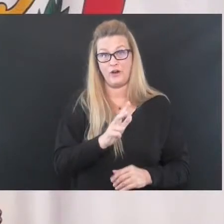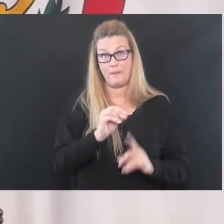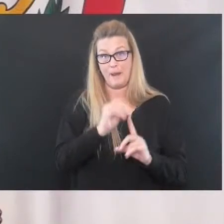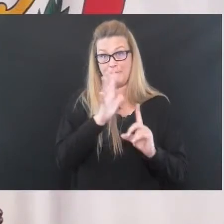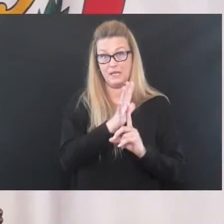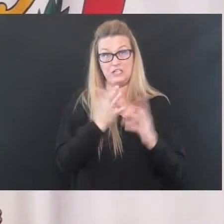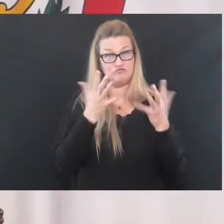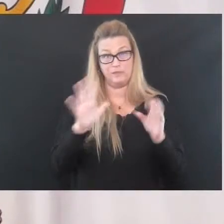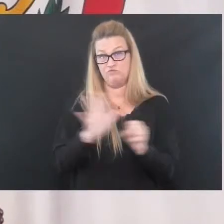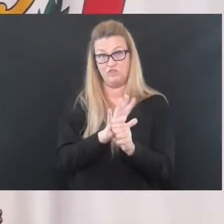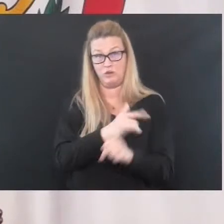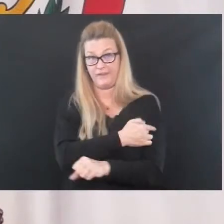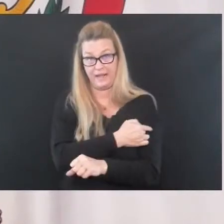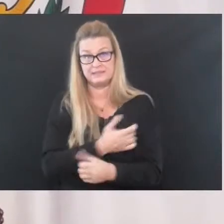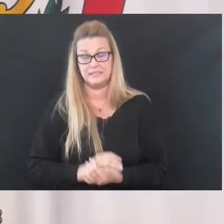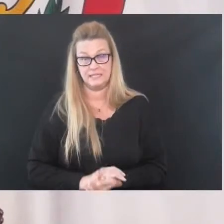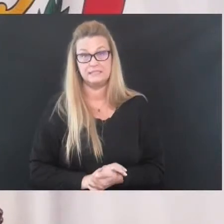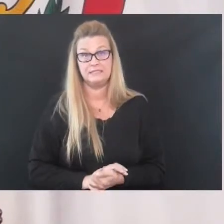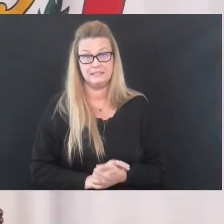fully vaccinated.